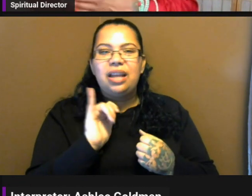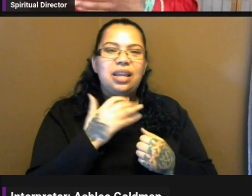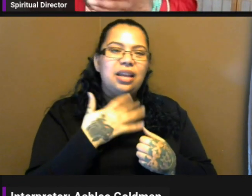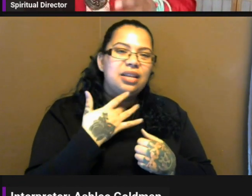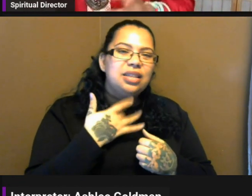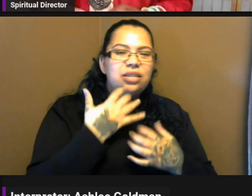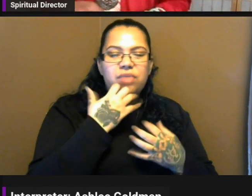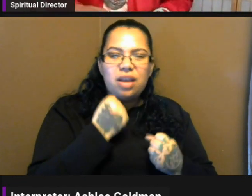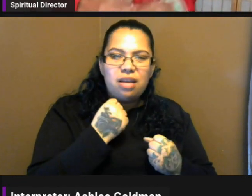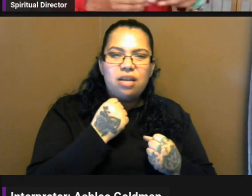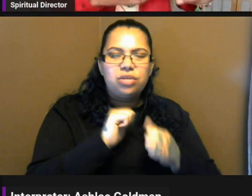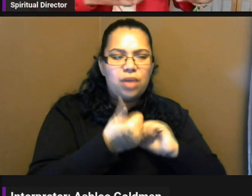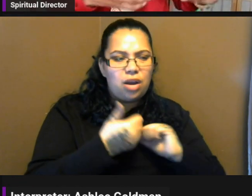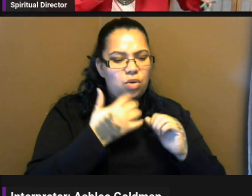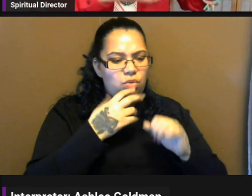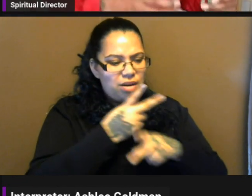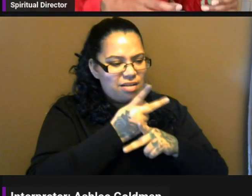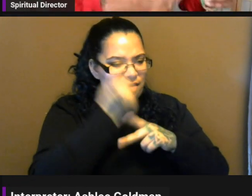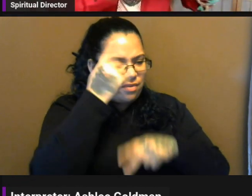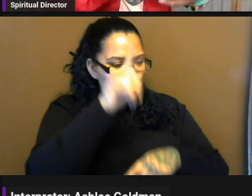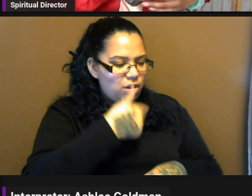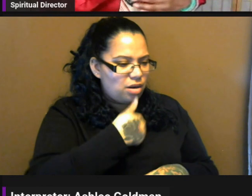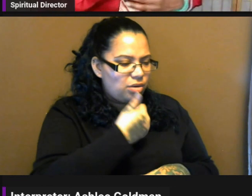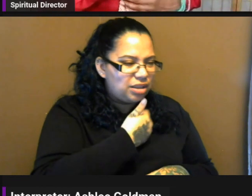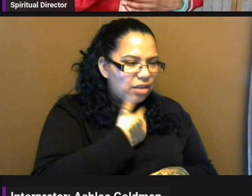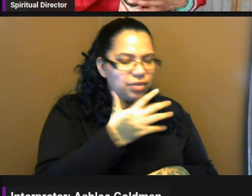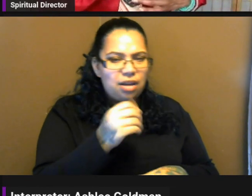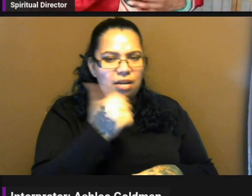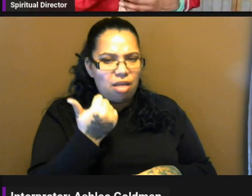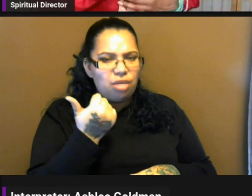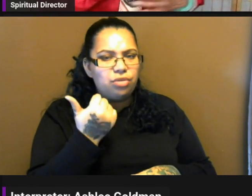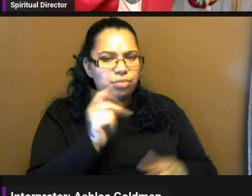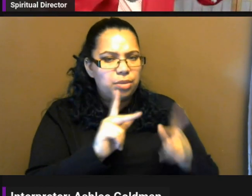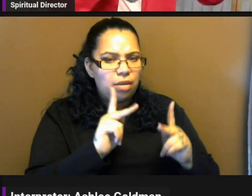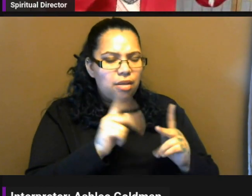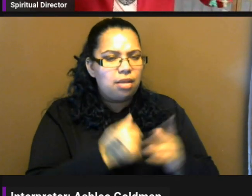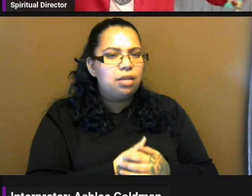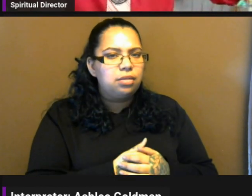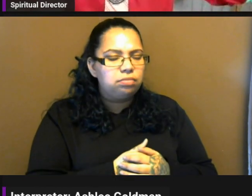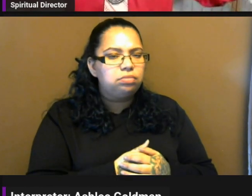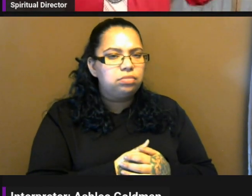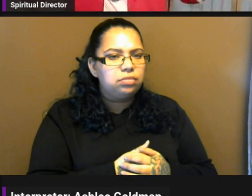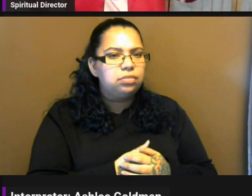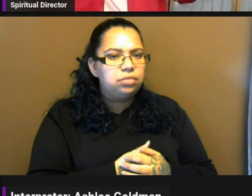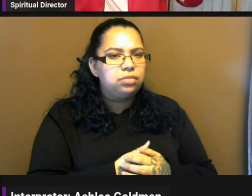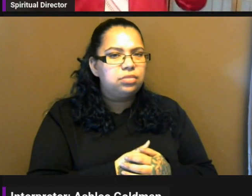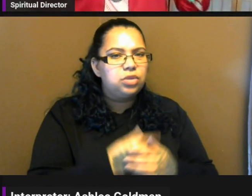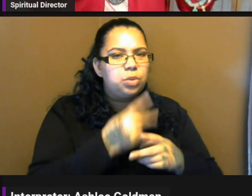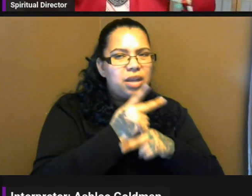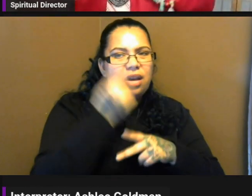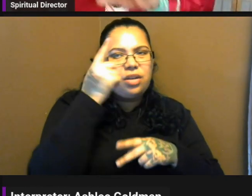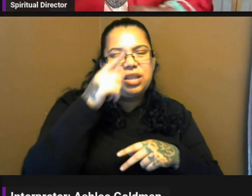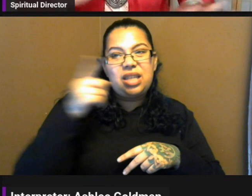for ourselves and for others? A sense of concern for ourselves and others as they and